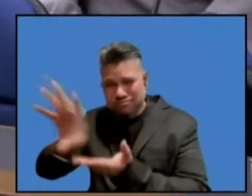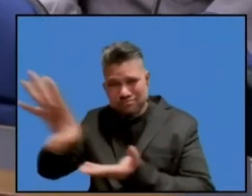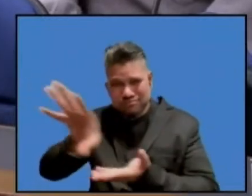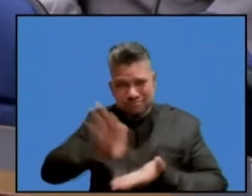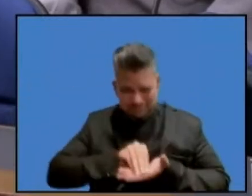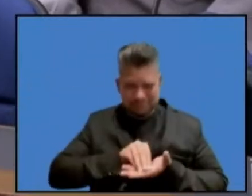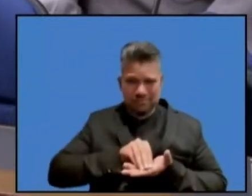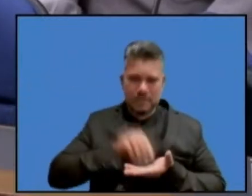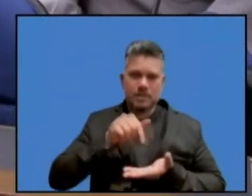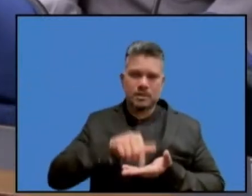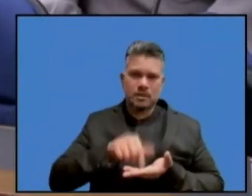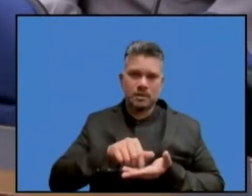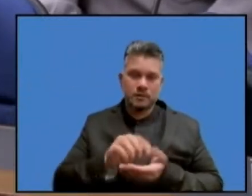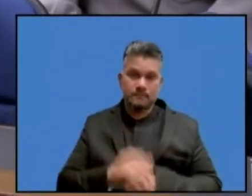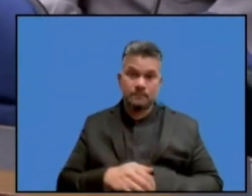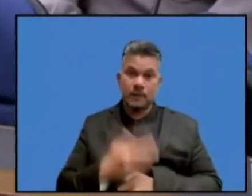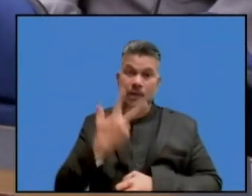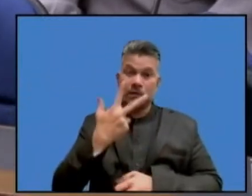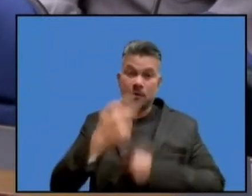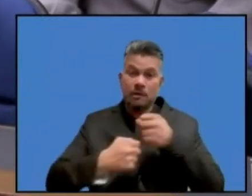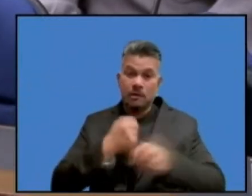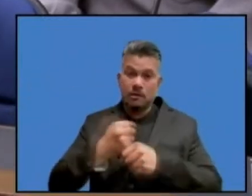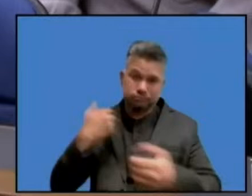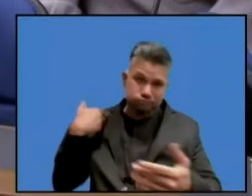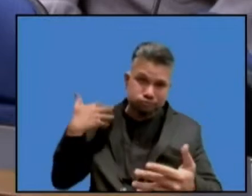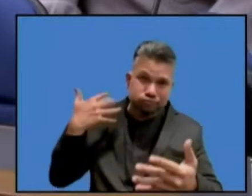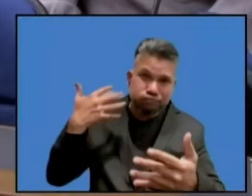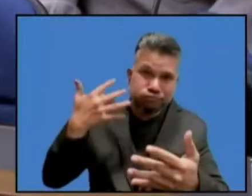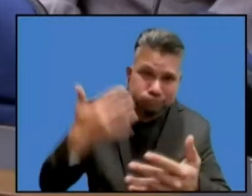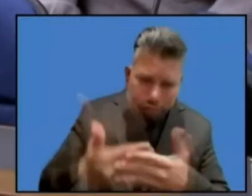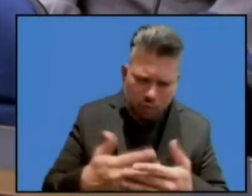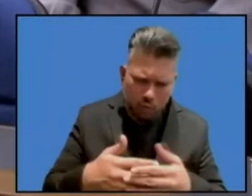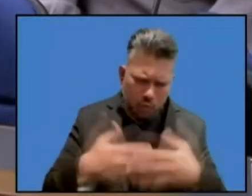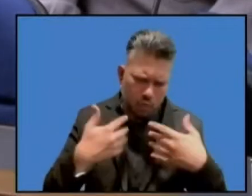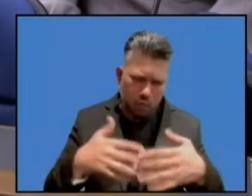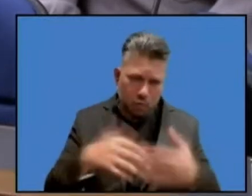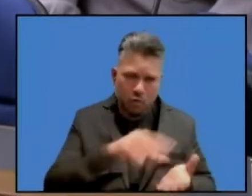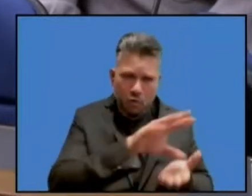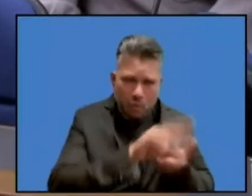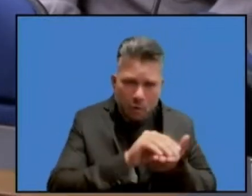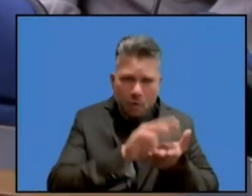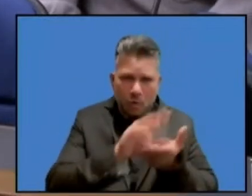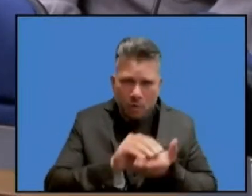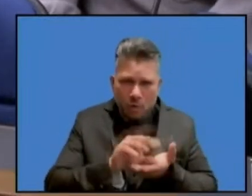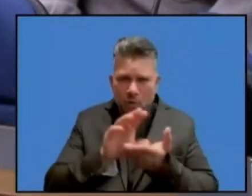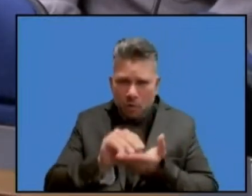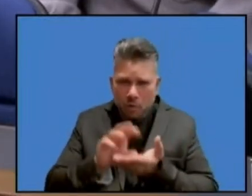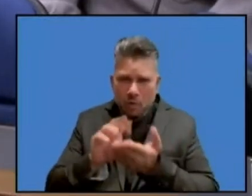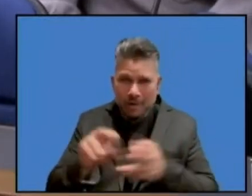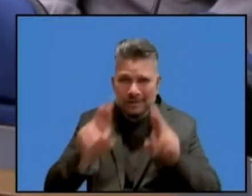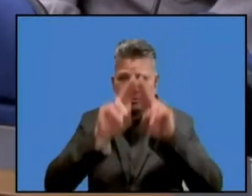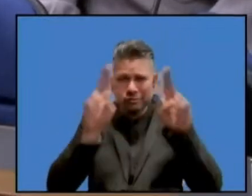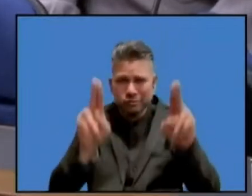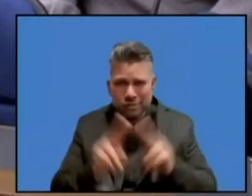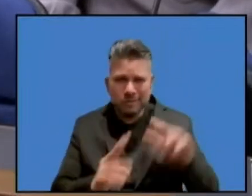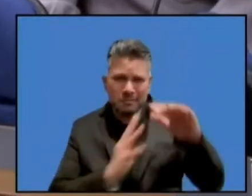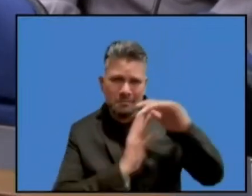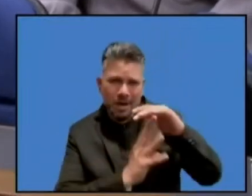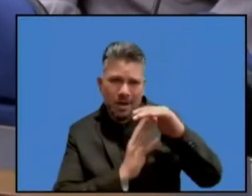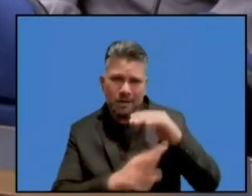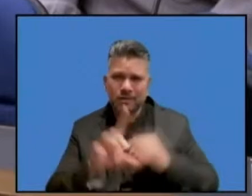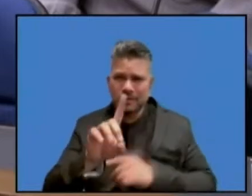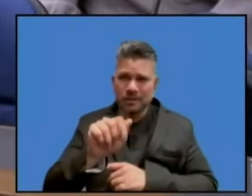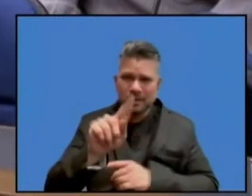the past 3 years, Vietnam has made great efforts in collecting international migration from the central to local